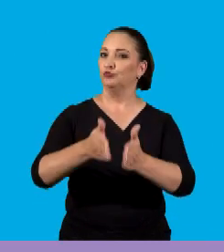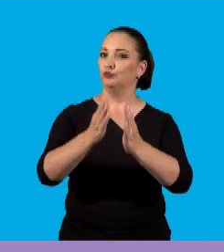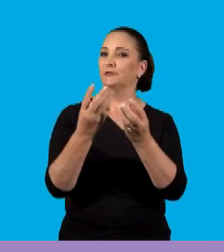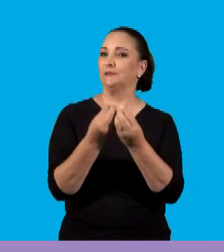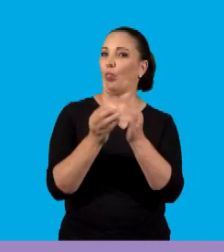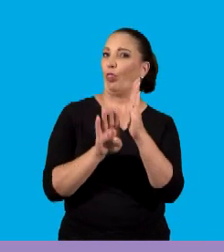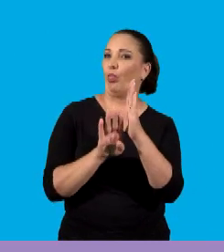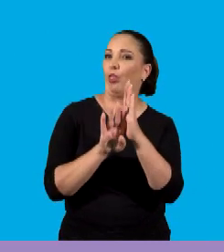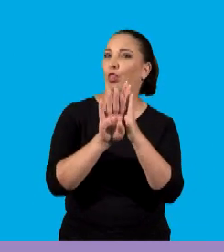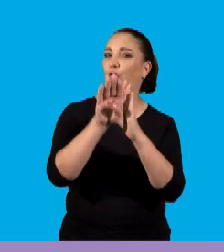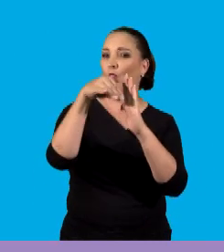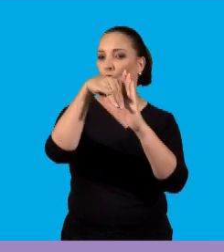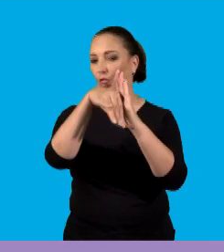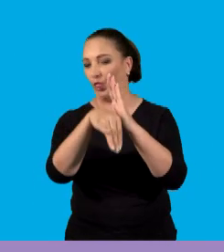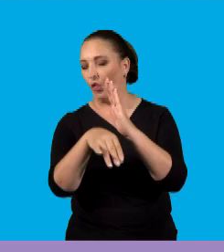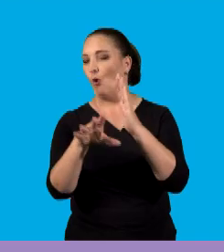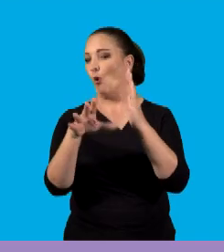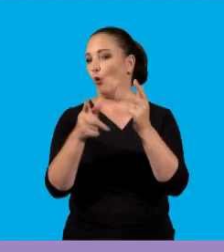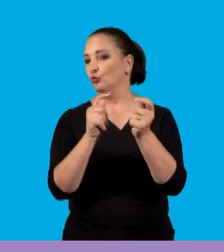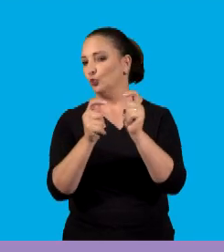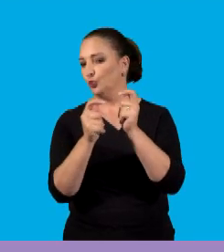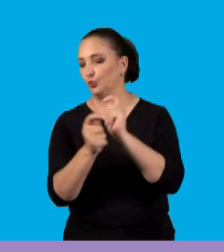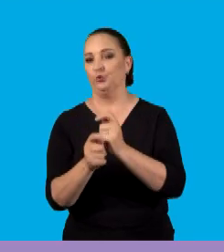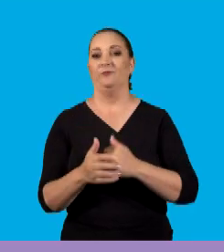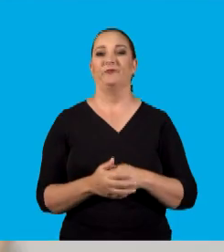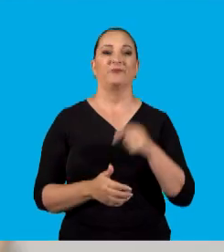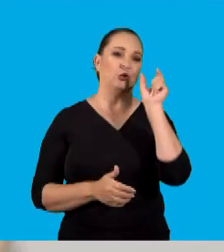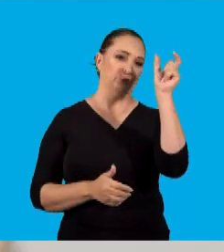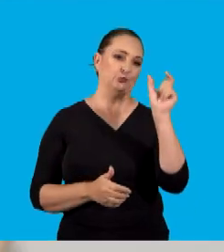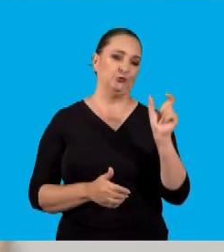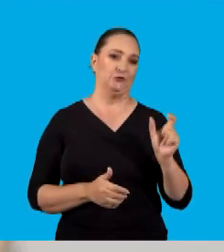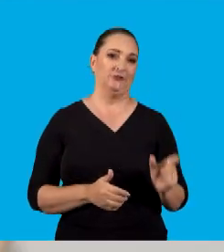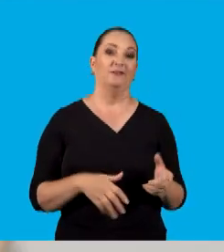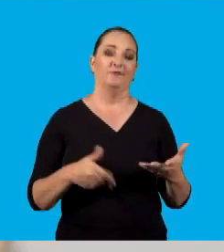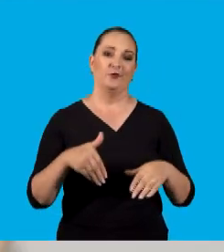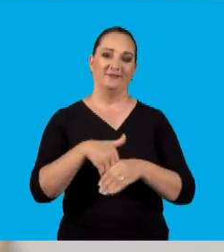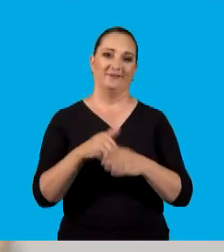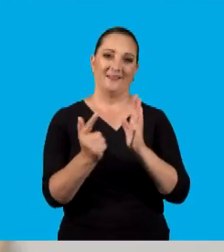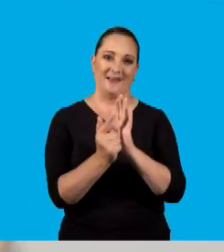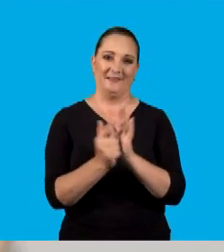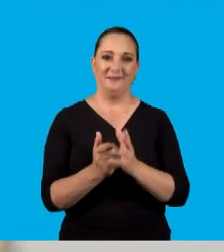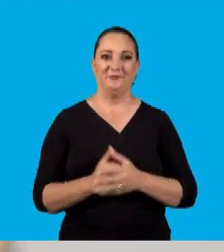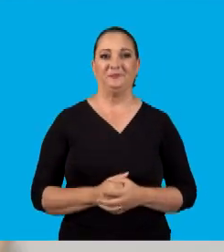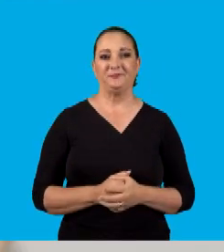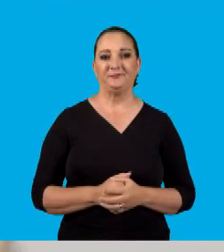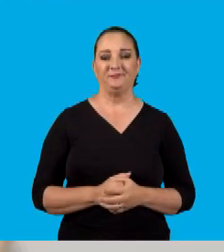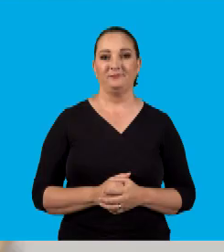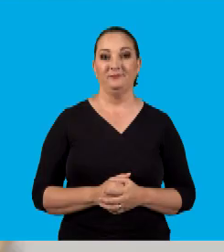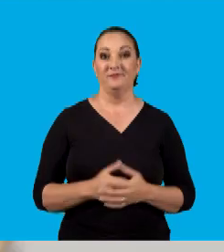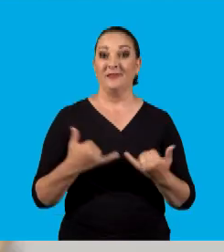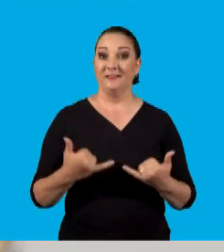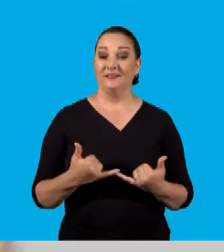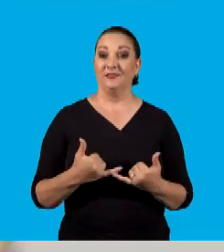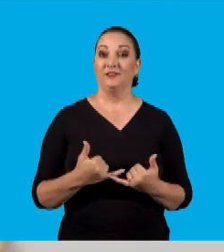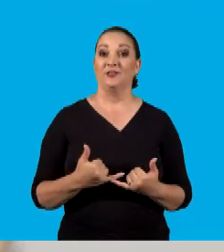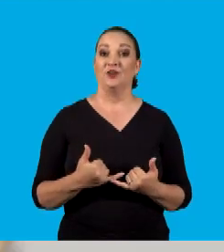is developing or changing. So those are the keywords that we are going to be looking at during our